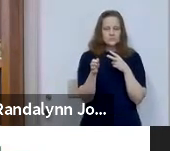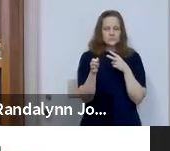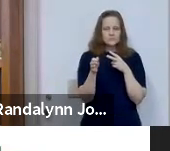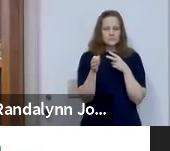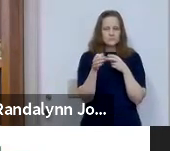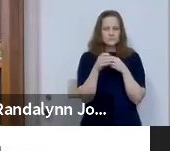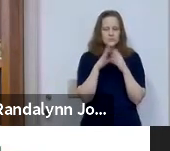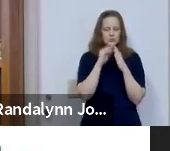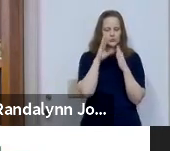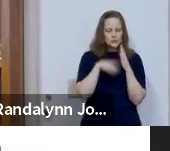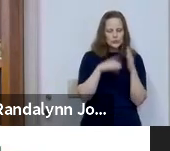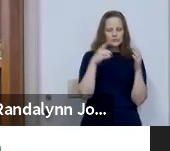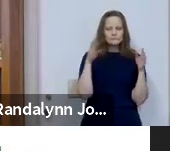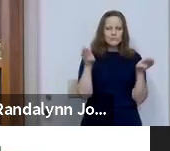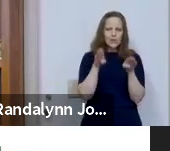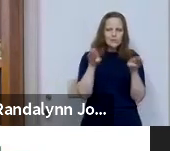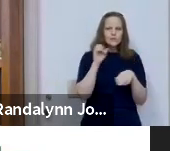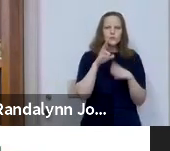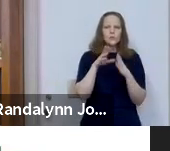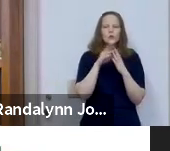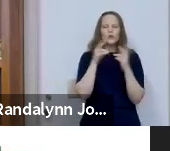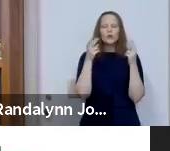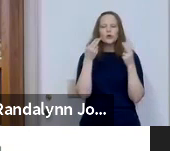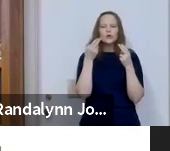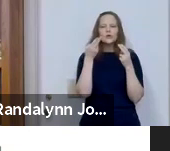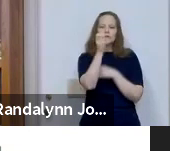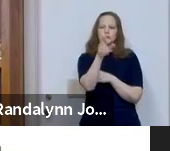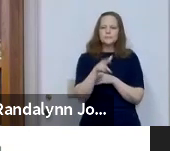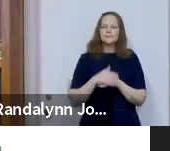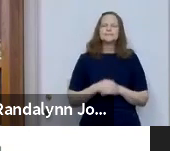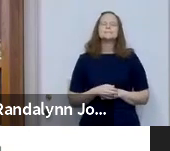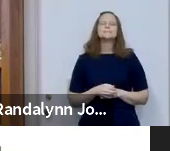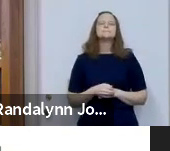as student conduct or human resources.